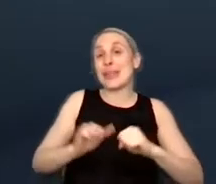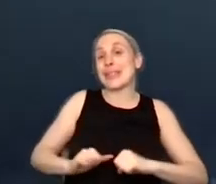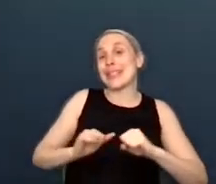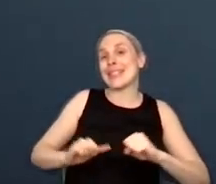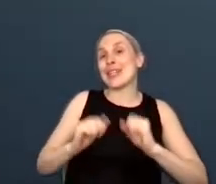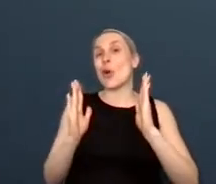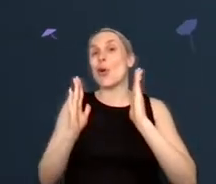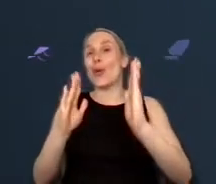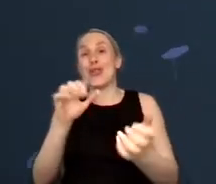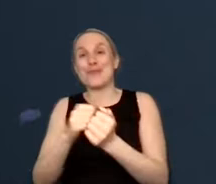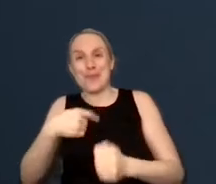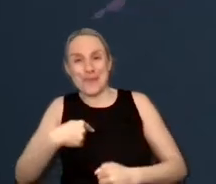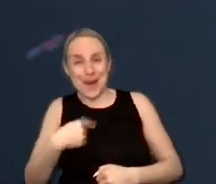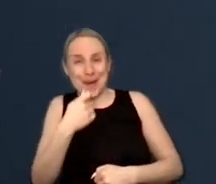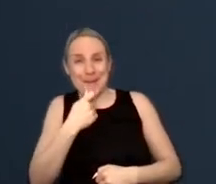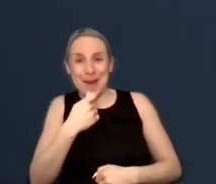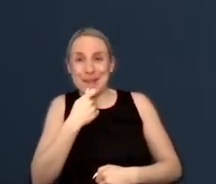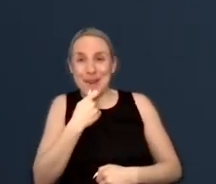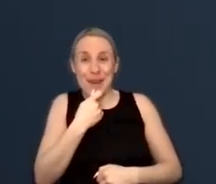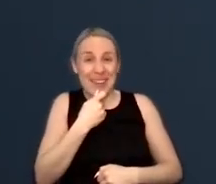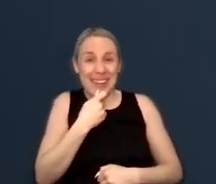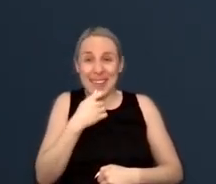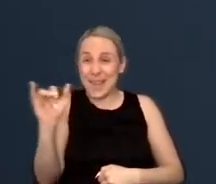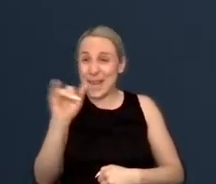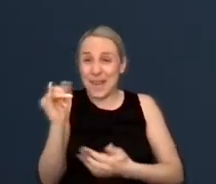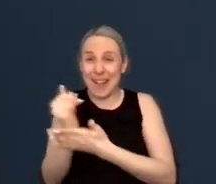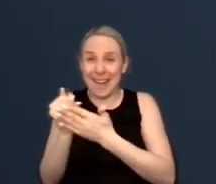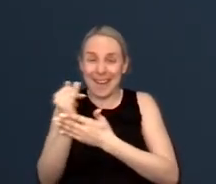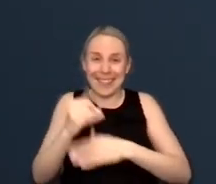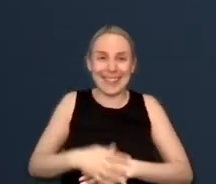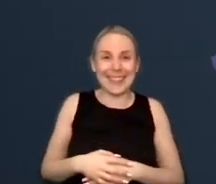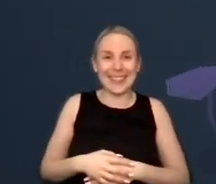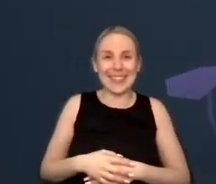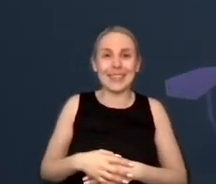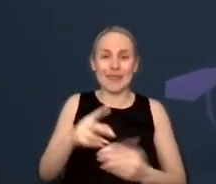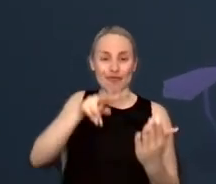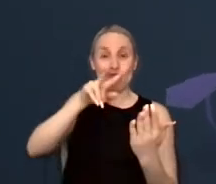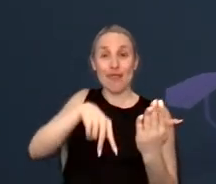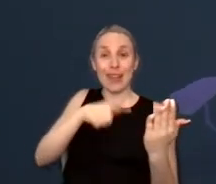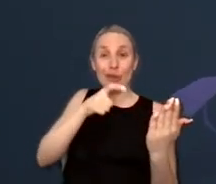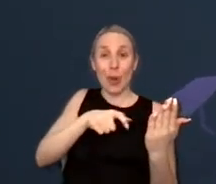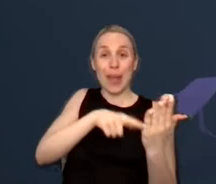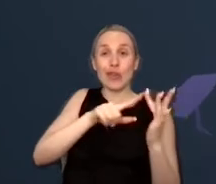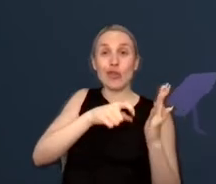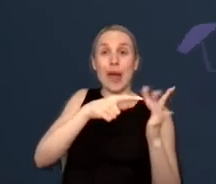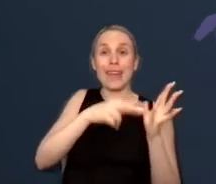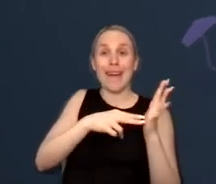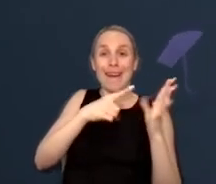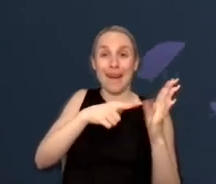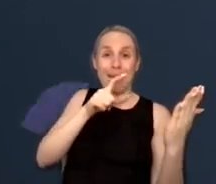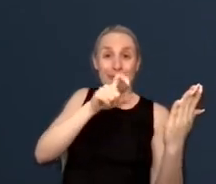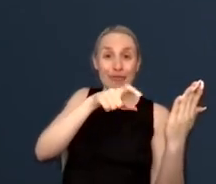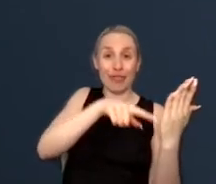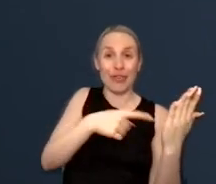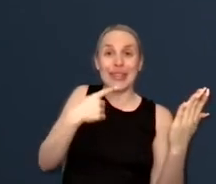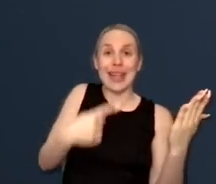Oh yeah. That's why my microphone sounded terrible. I was reading a comment from Joanna on the screenshot of the Discord where she writes me